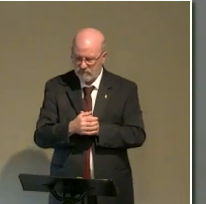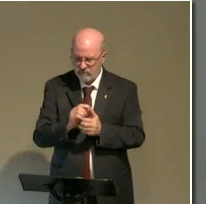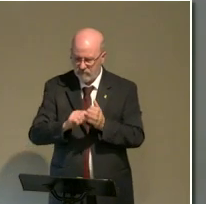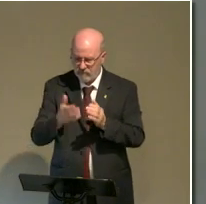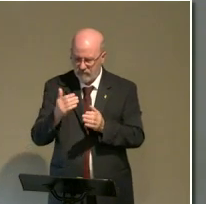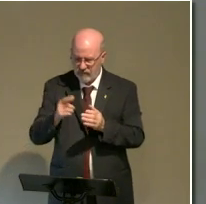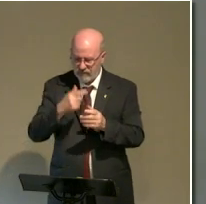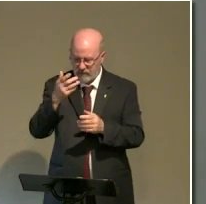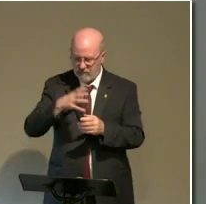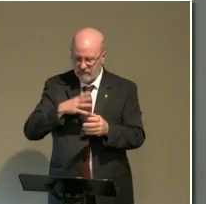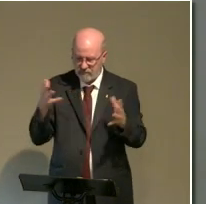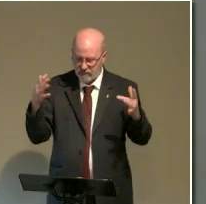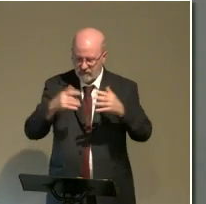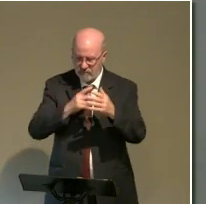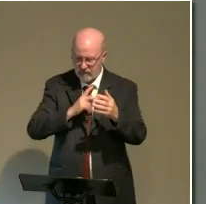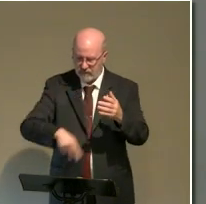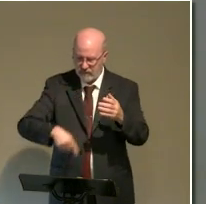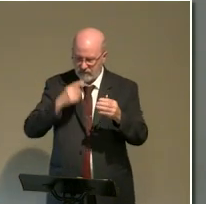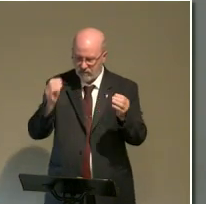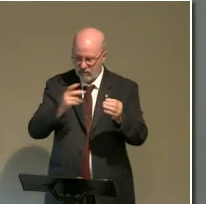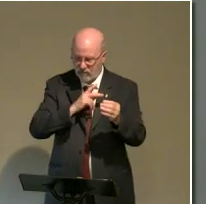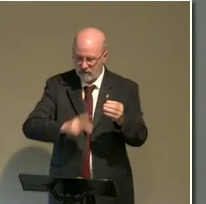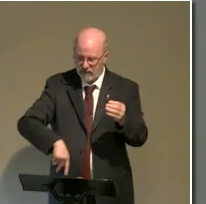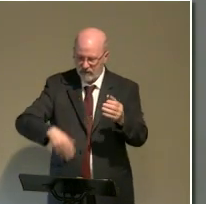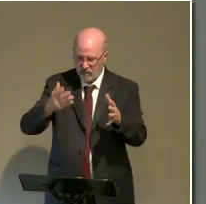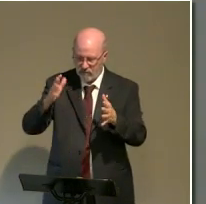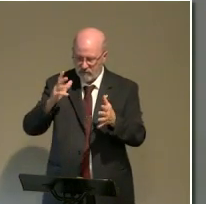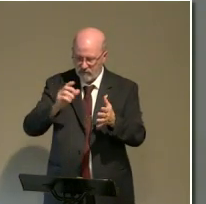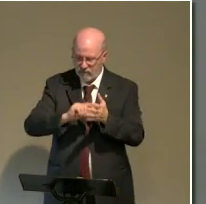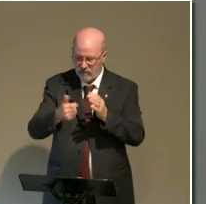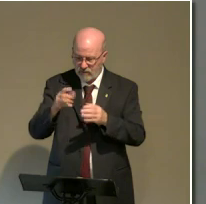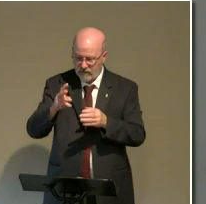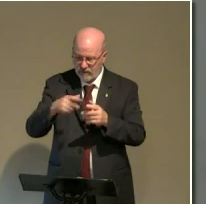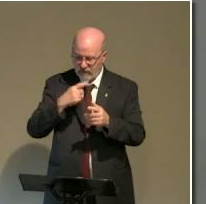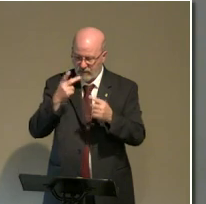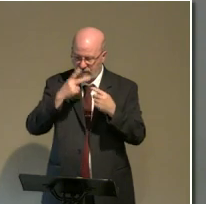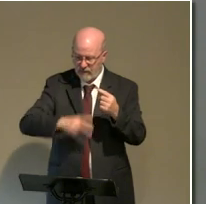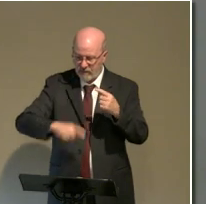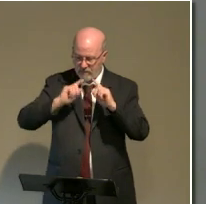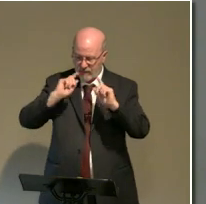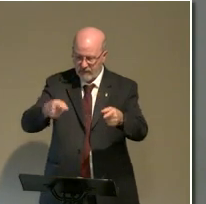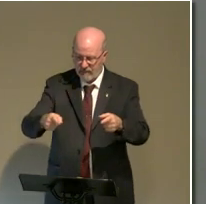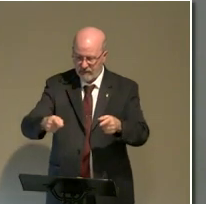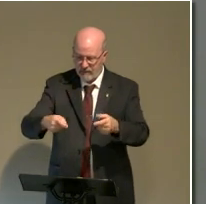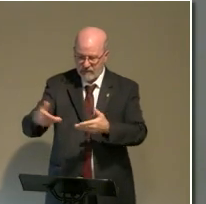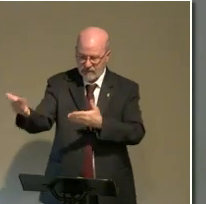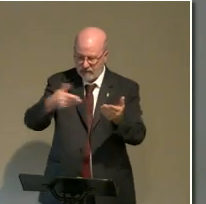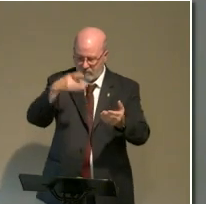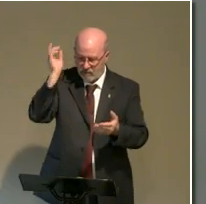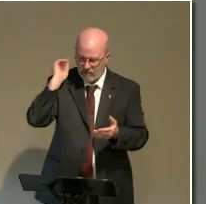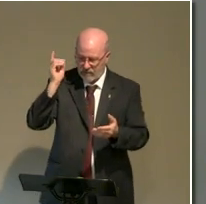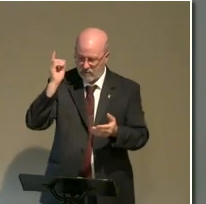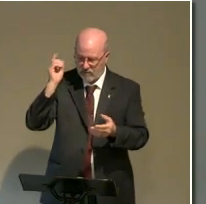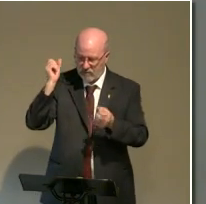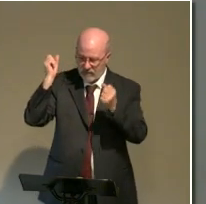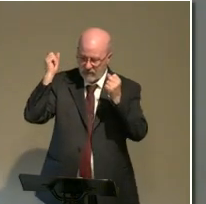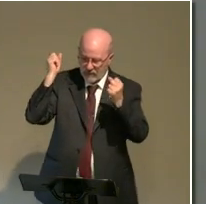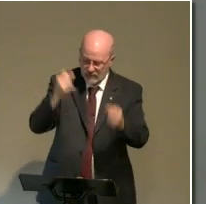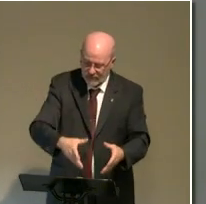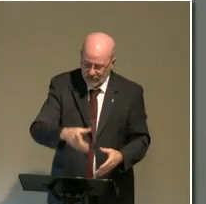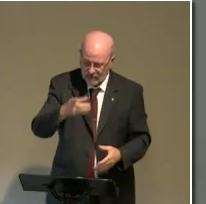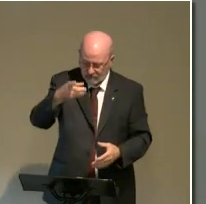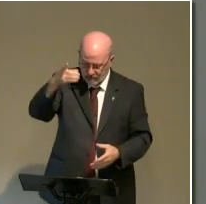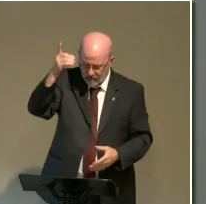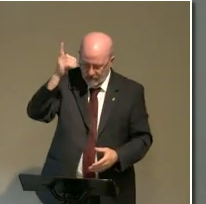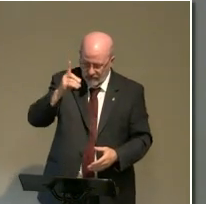verse 15, then these men assembled unto the king. I already read that, so verse 16. Then the king commanded, and they brought Daniel and cast